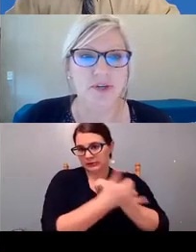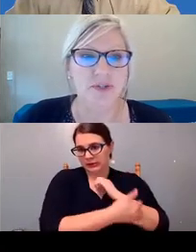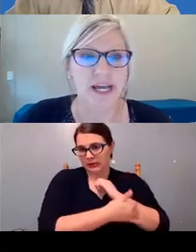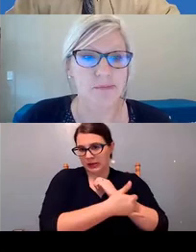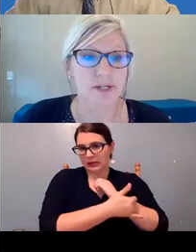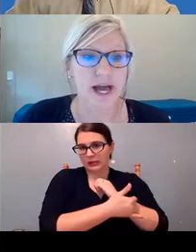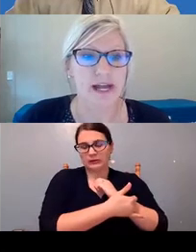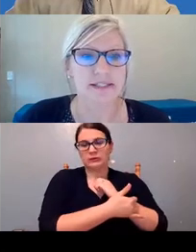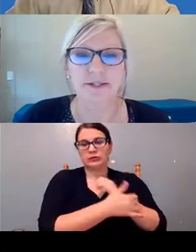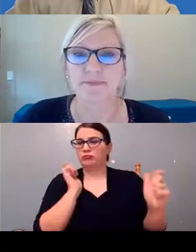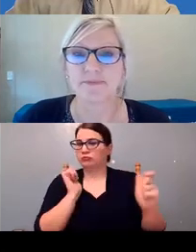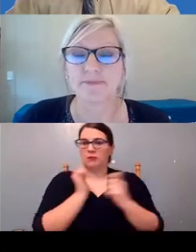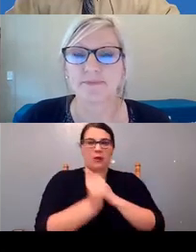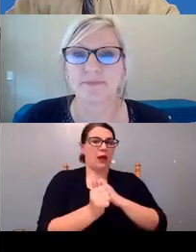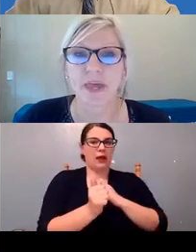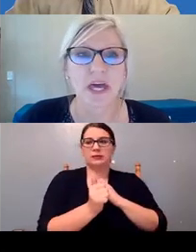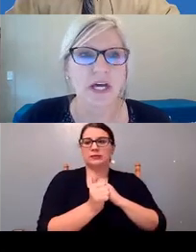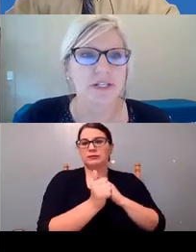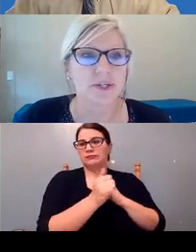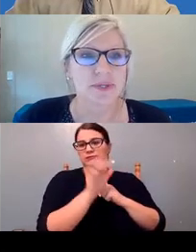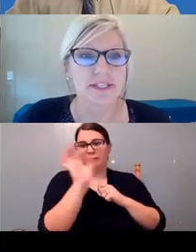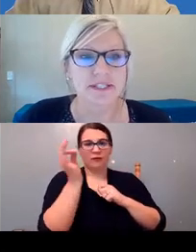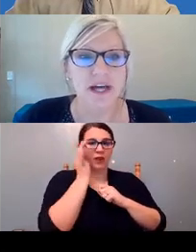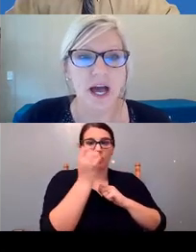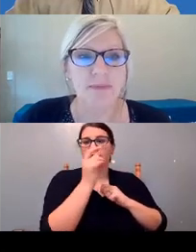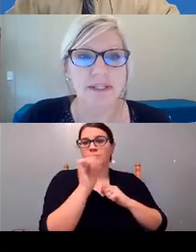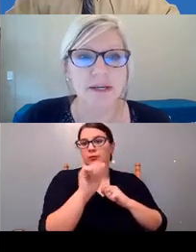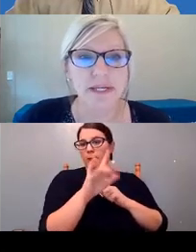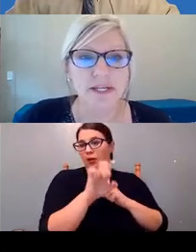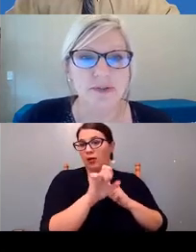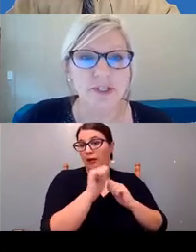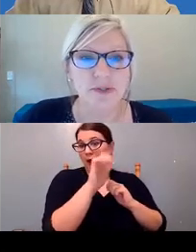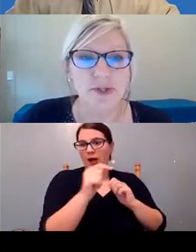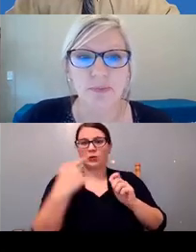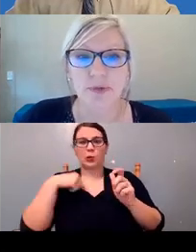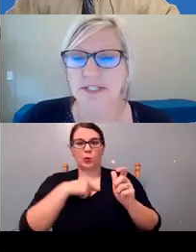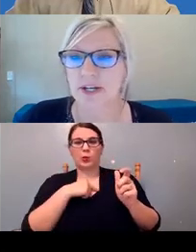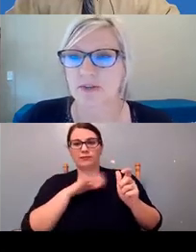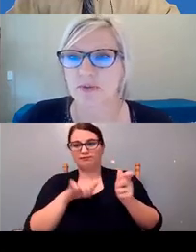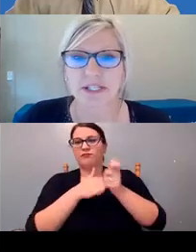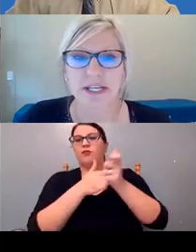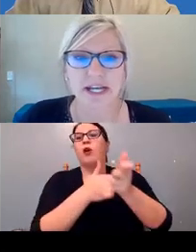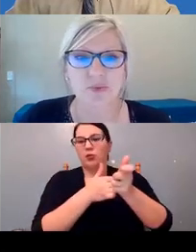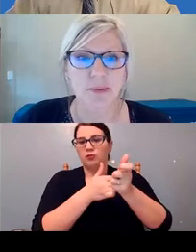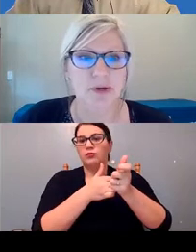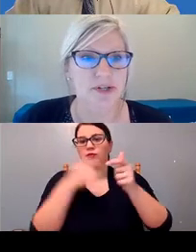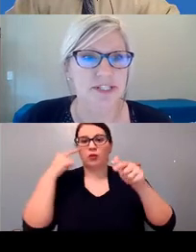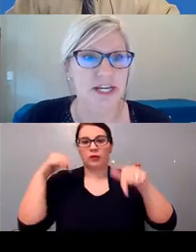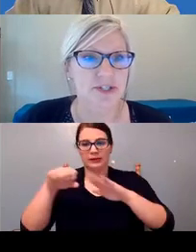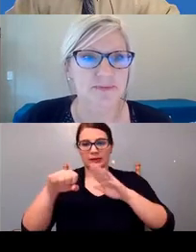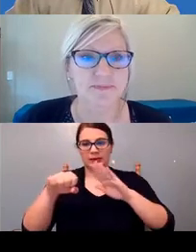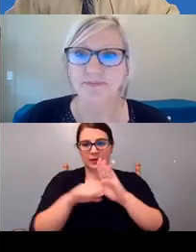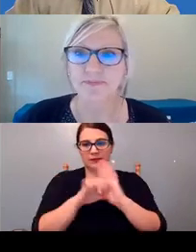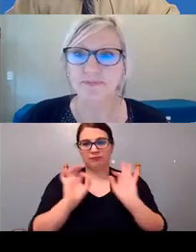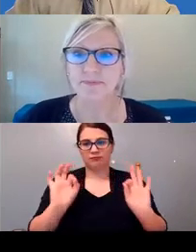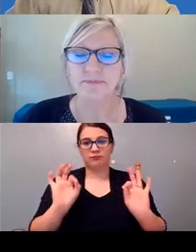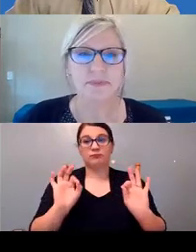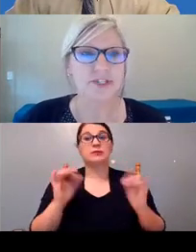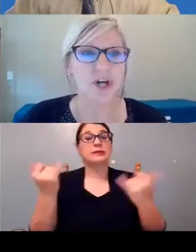of the Federal ABLE Act. So at this time, let me introduce our presenter for today's webinar